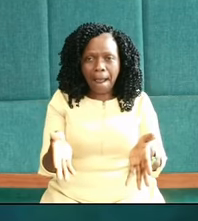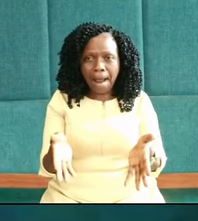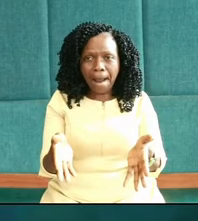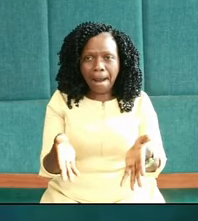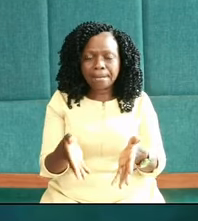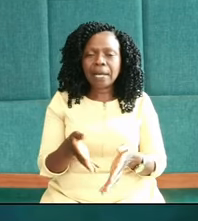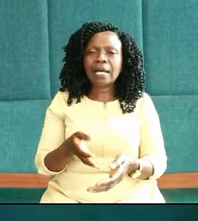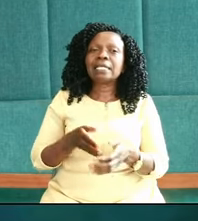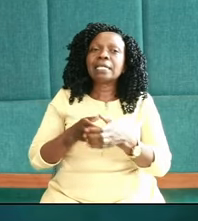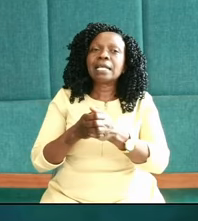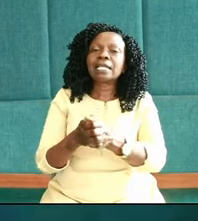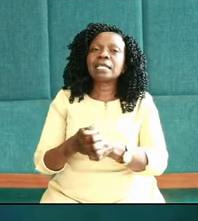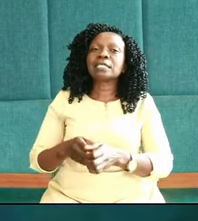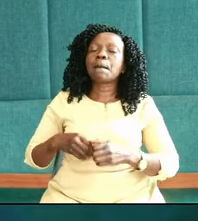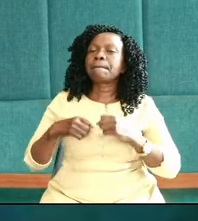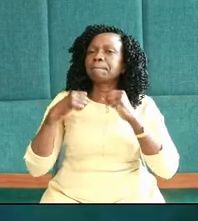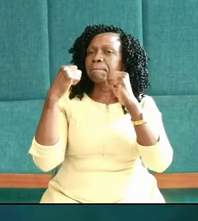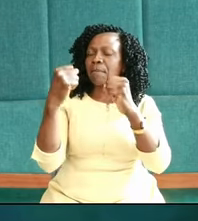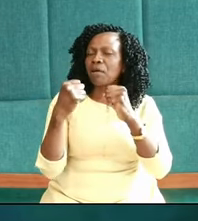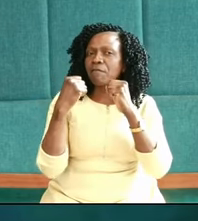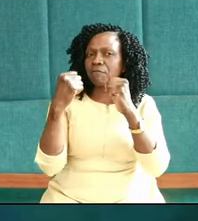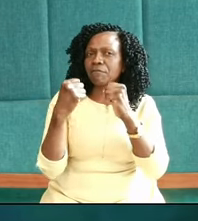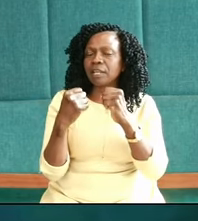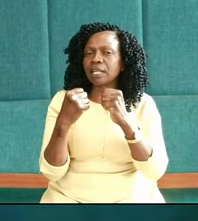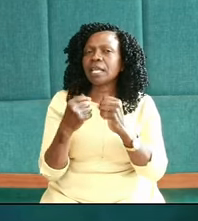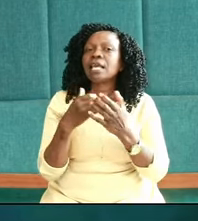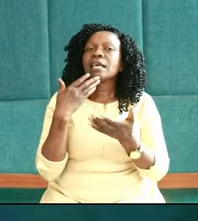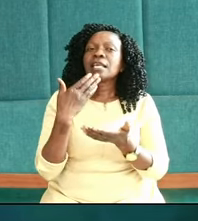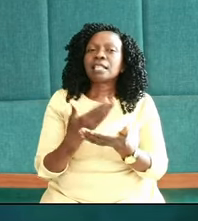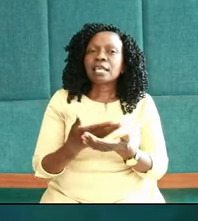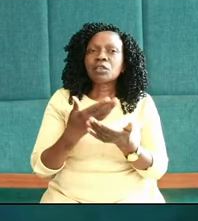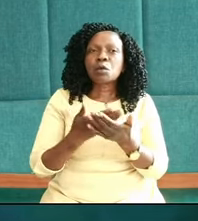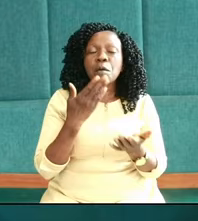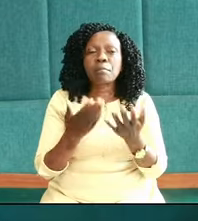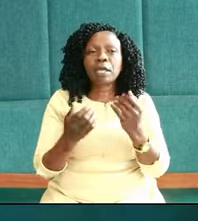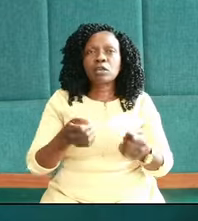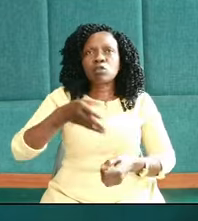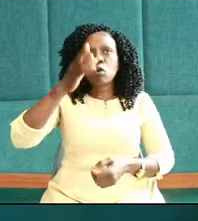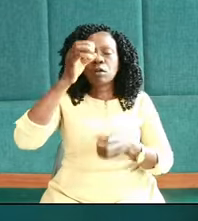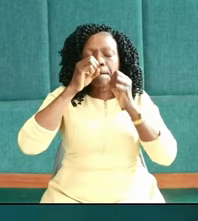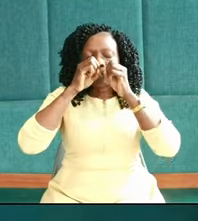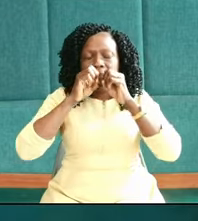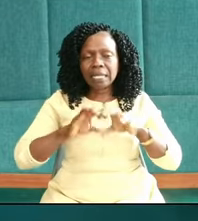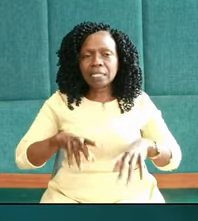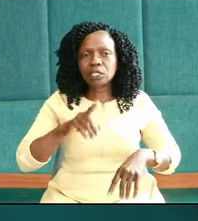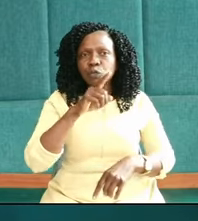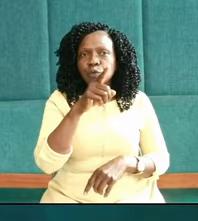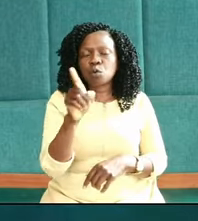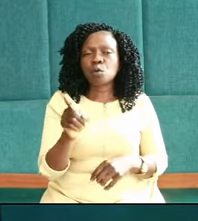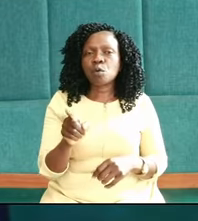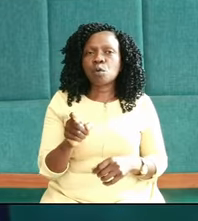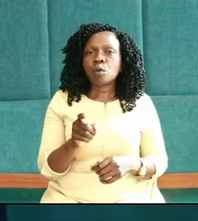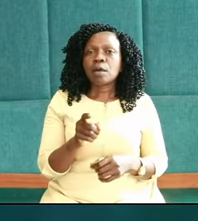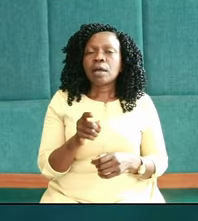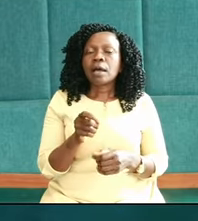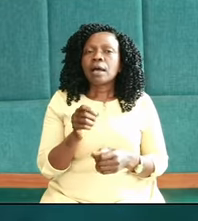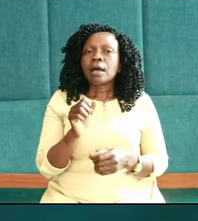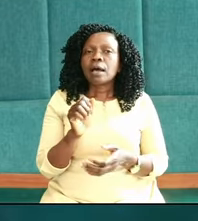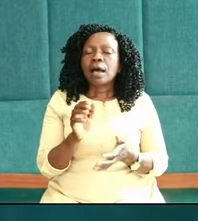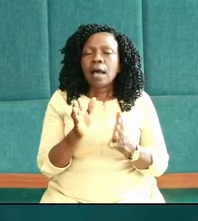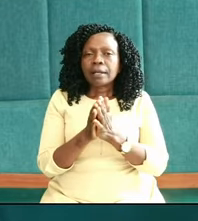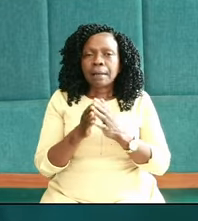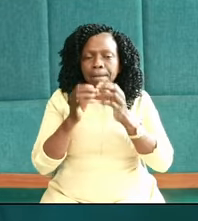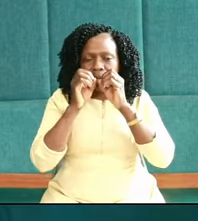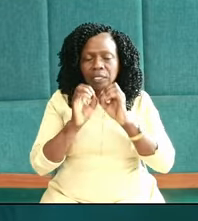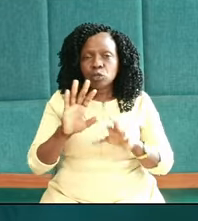the stewardship week. Thank you, and may God bless you. May God be able to bless your ministry.